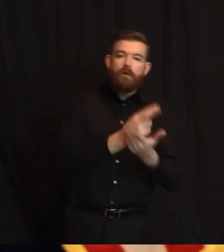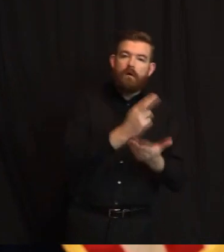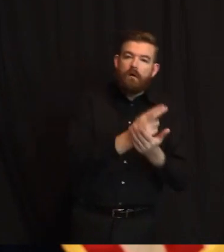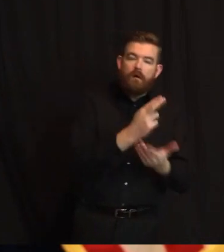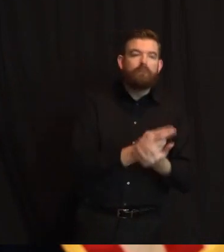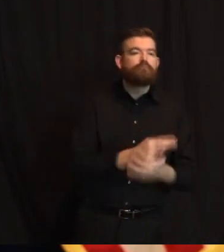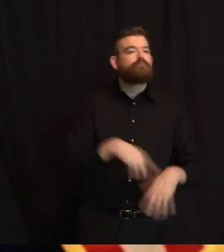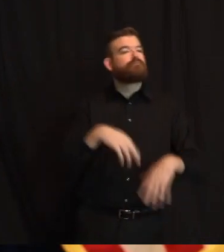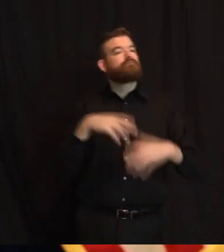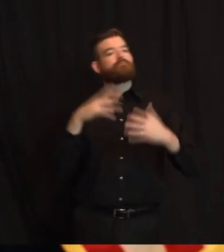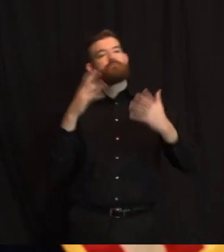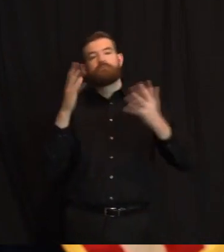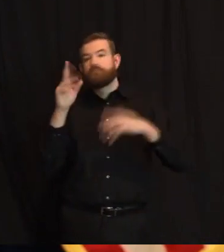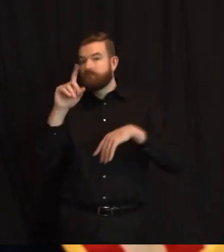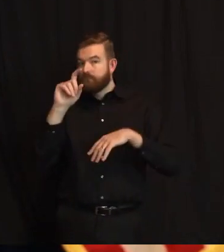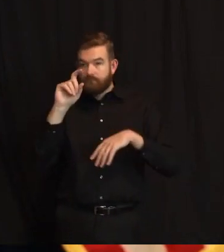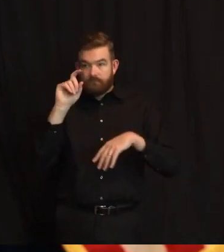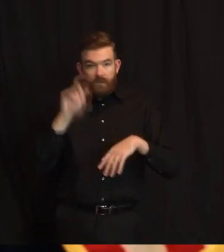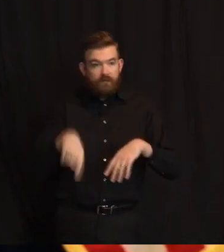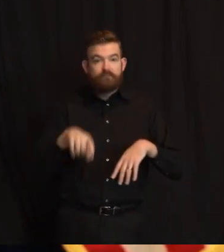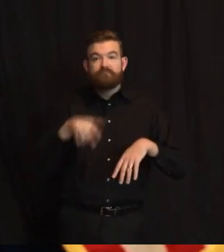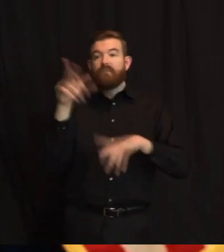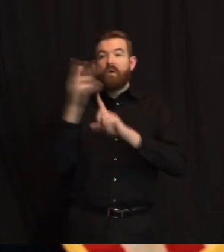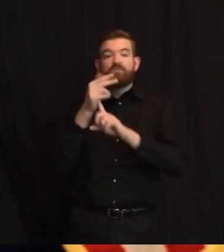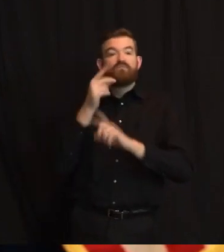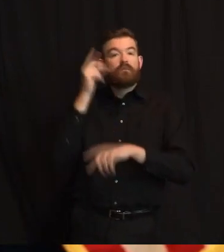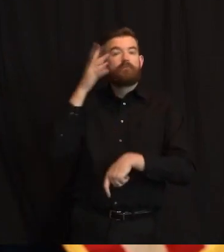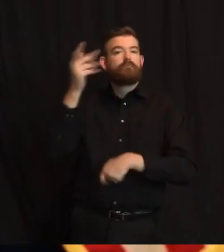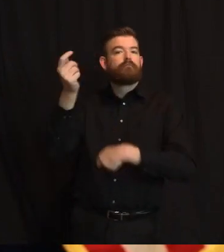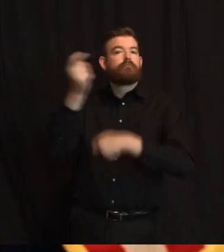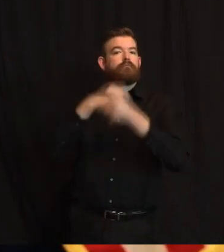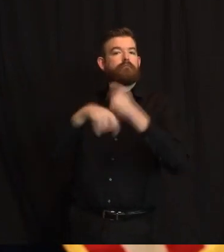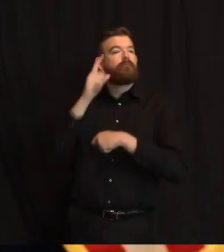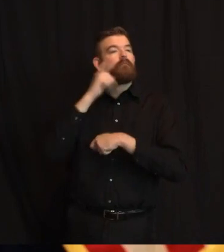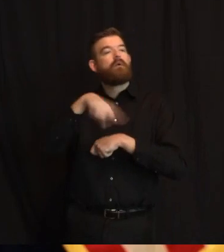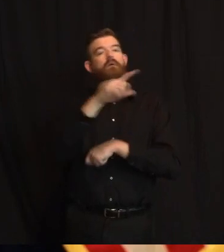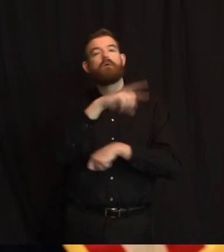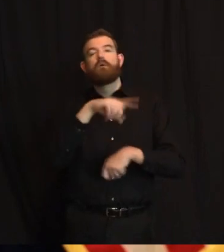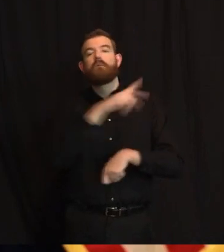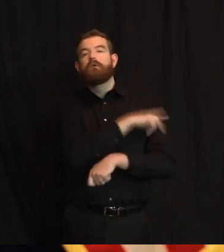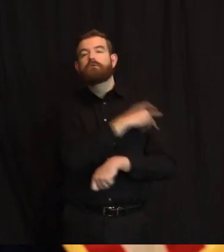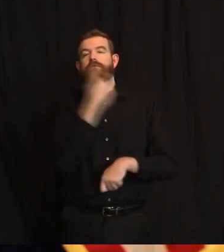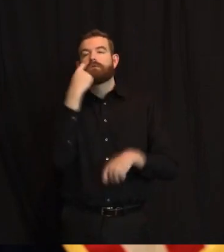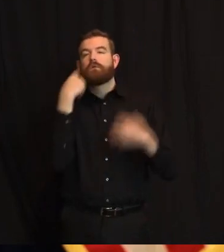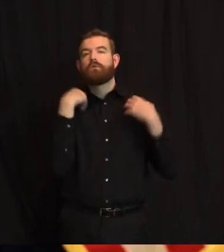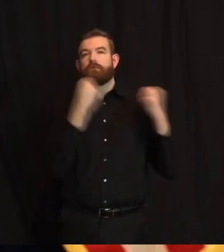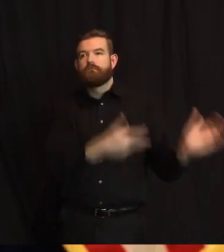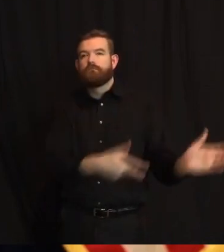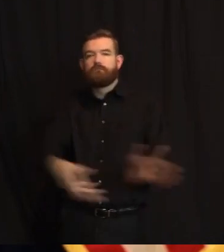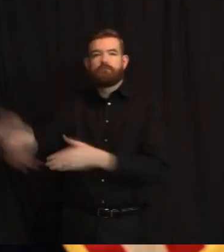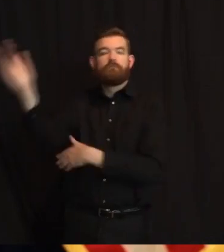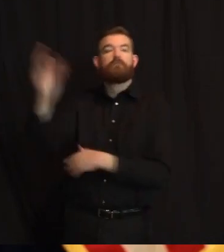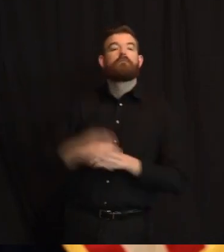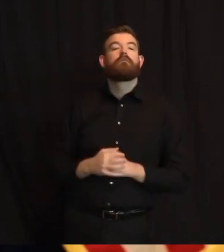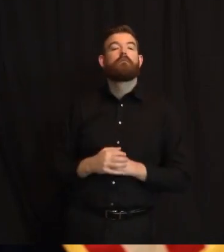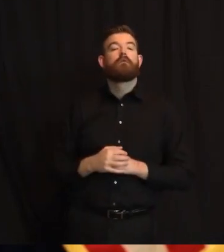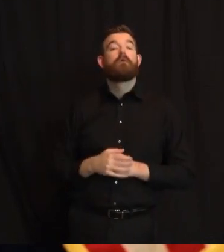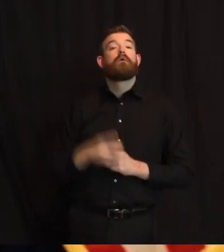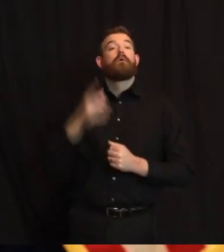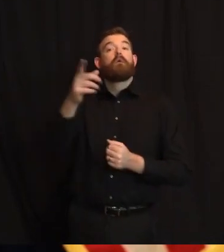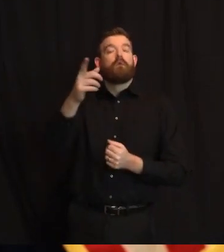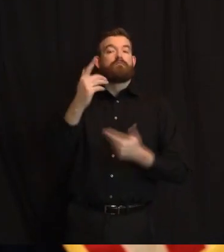recovering patients? And then on nursing homes, have there been any relocations, any long-term care facilities where there have been so many